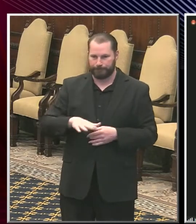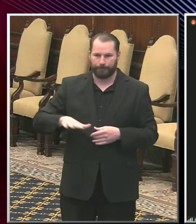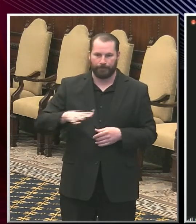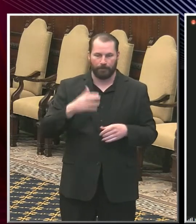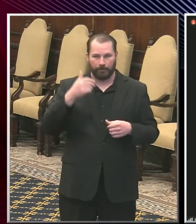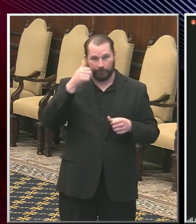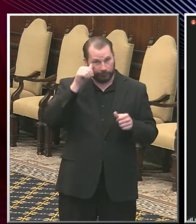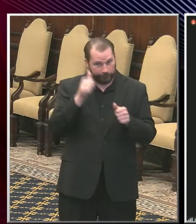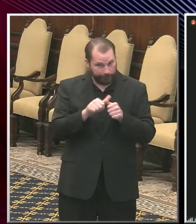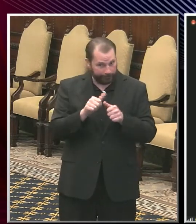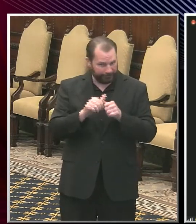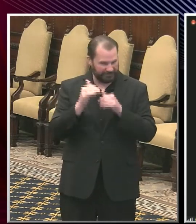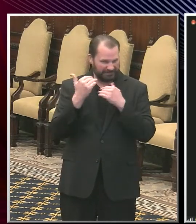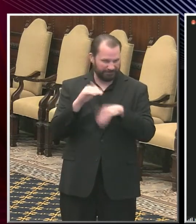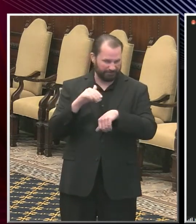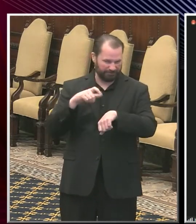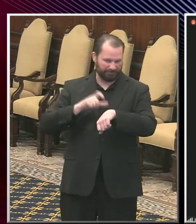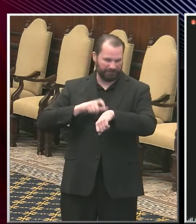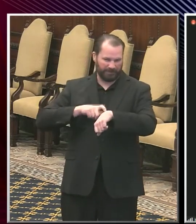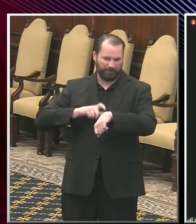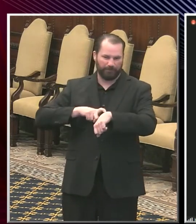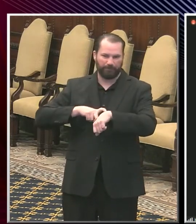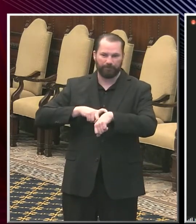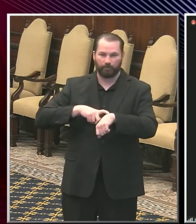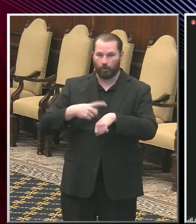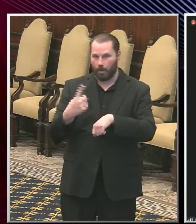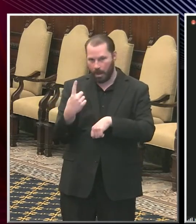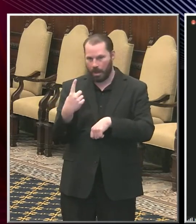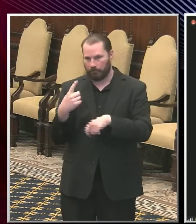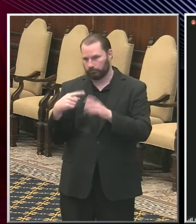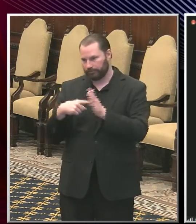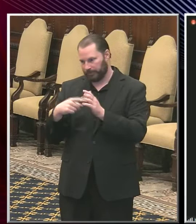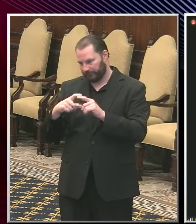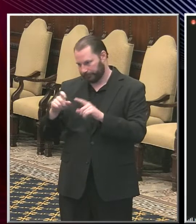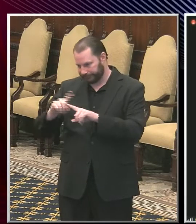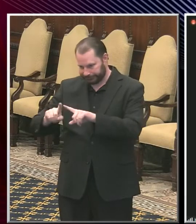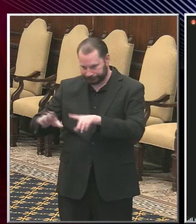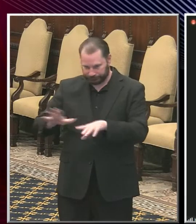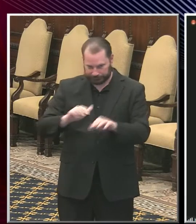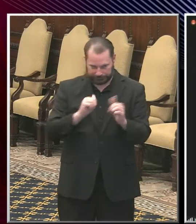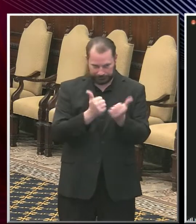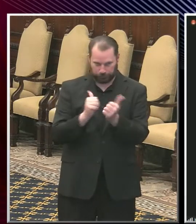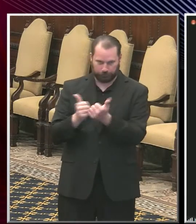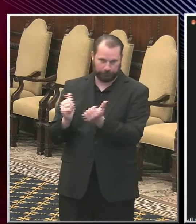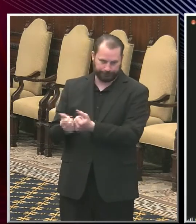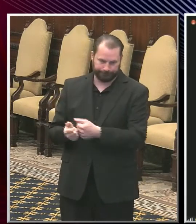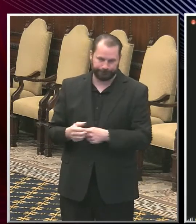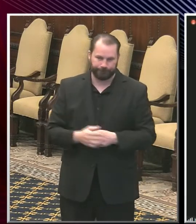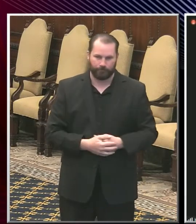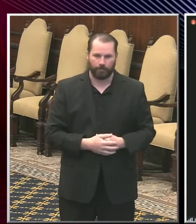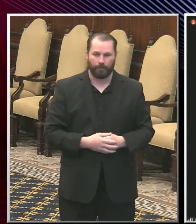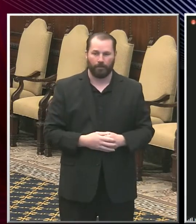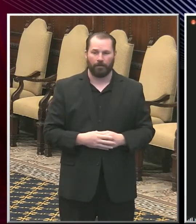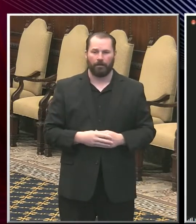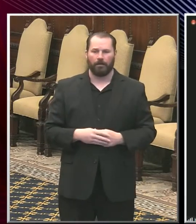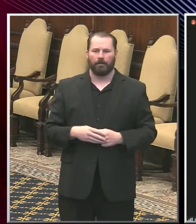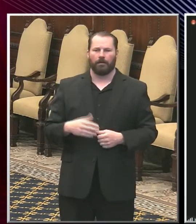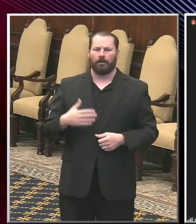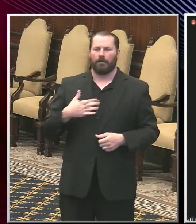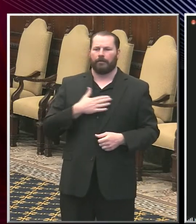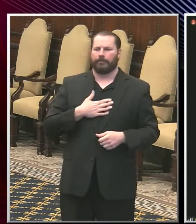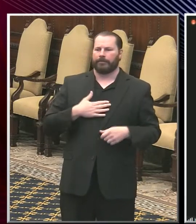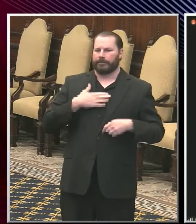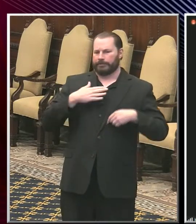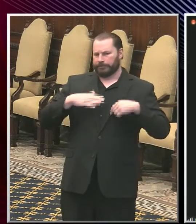these briefings, so only one representative from each outlet is permitted to ask questions. Reporters are asked to limit their questions to 3